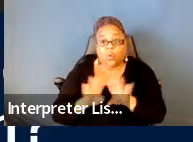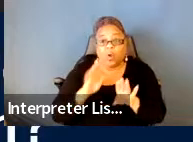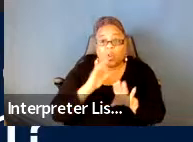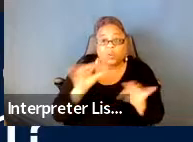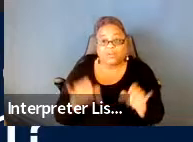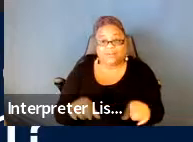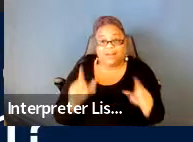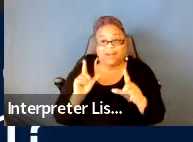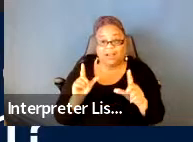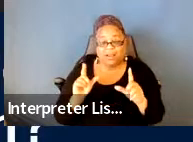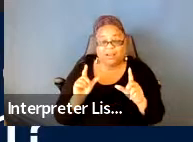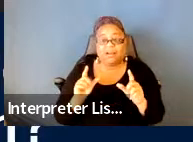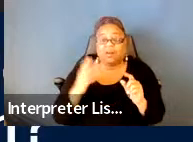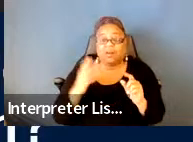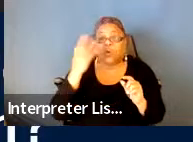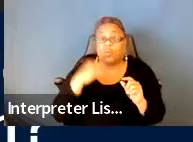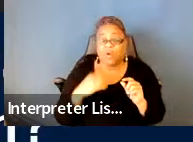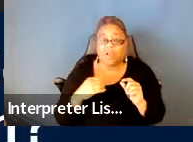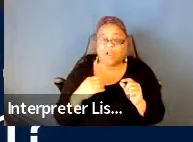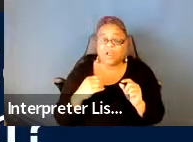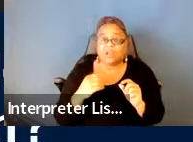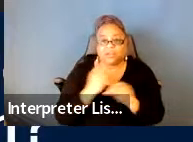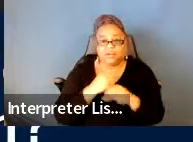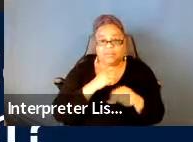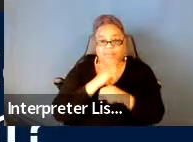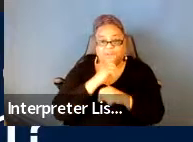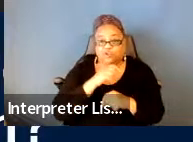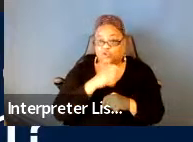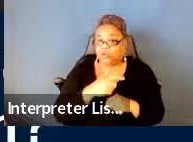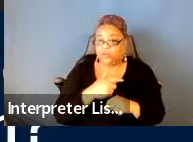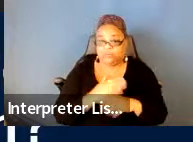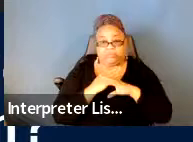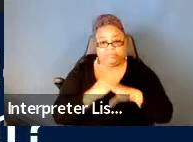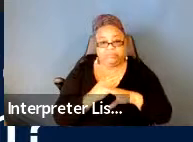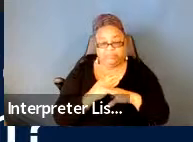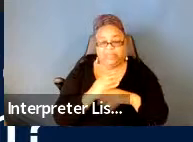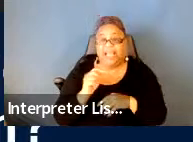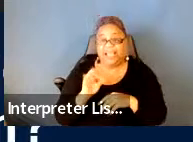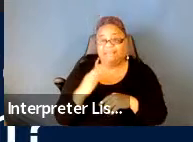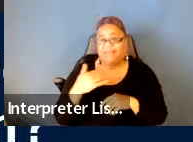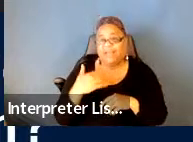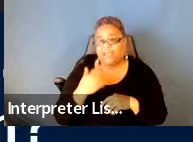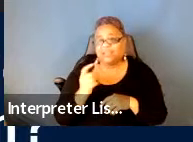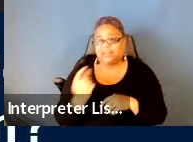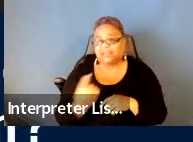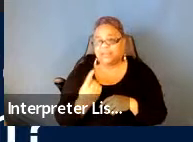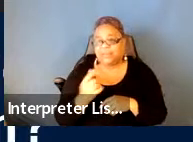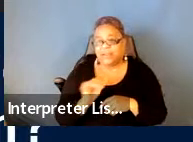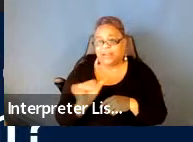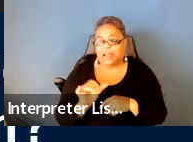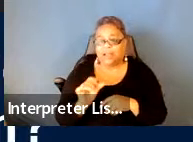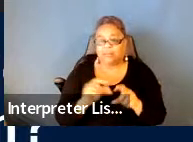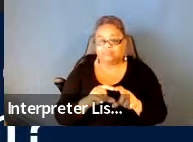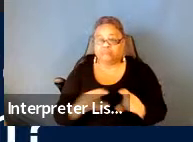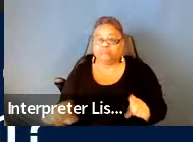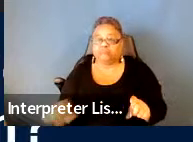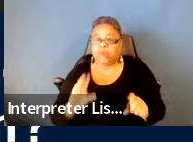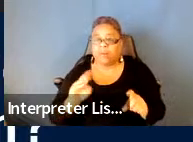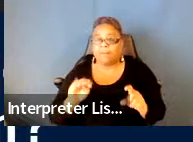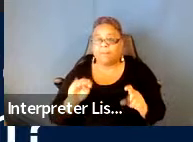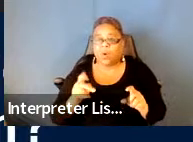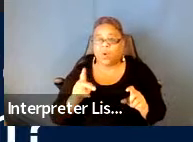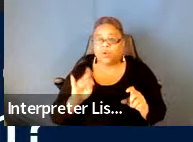limited protrusions, such as base molding. However, other elements